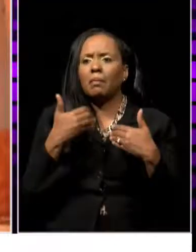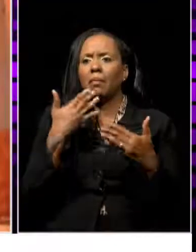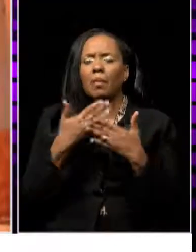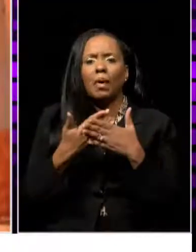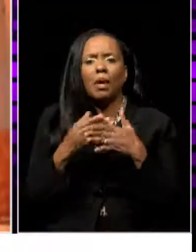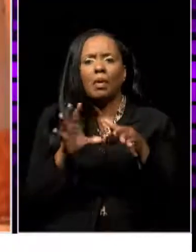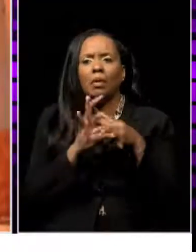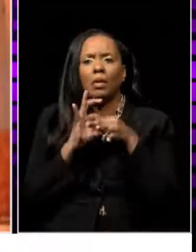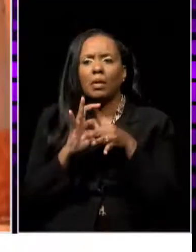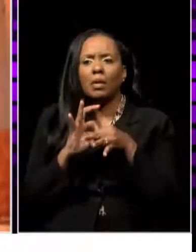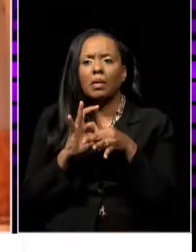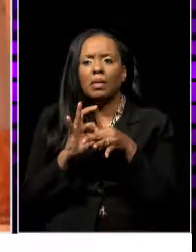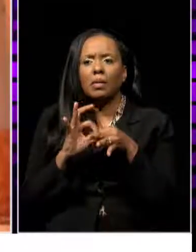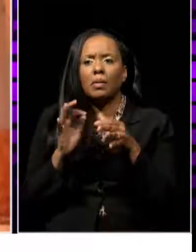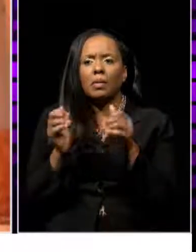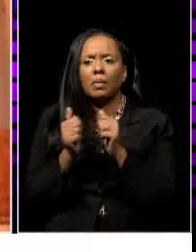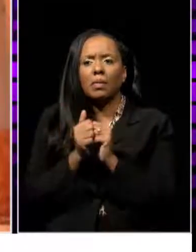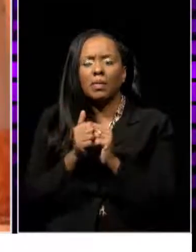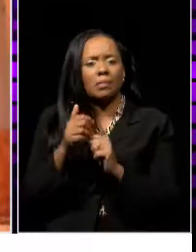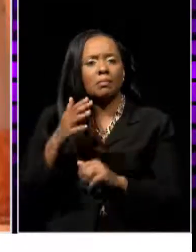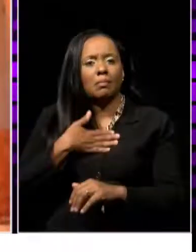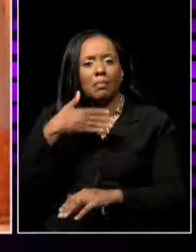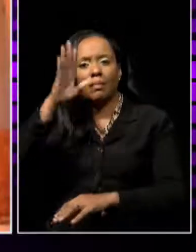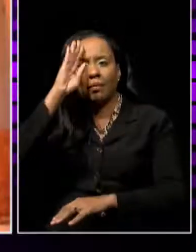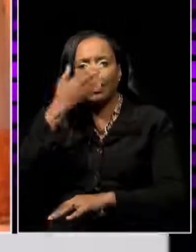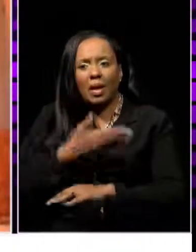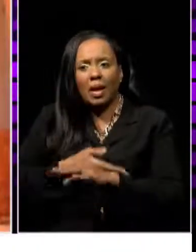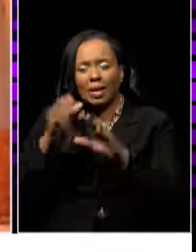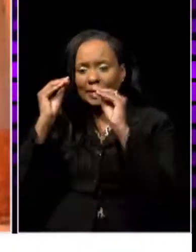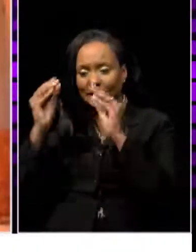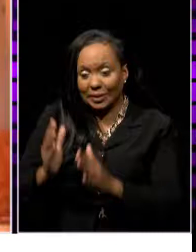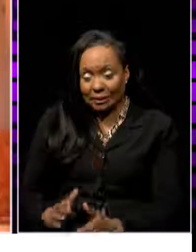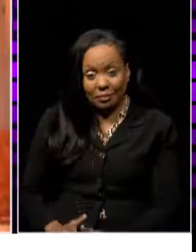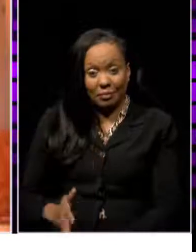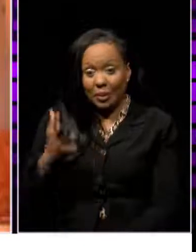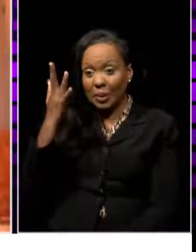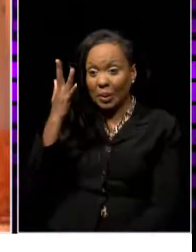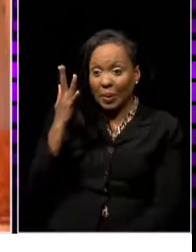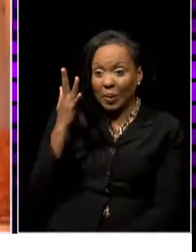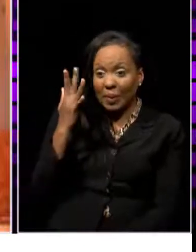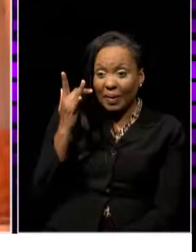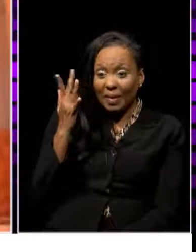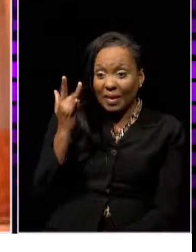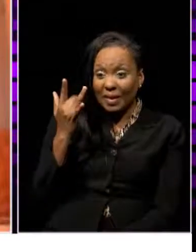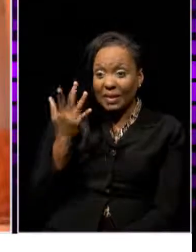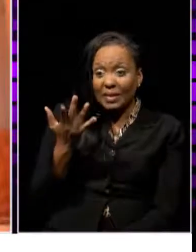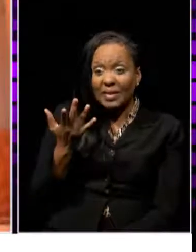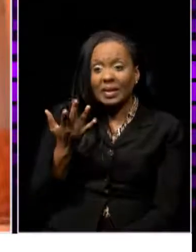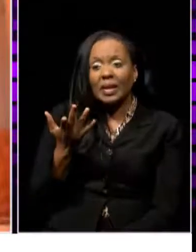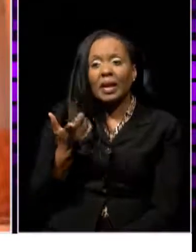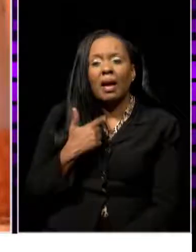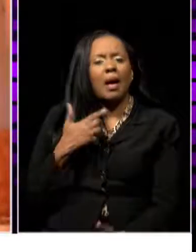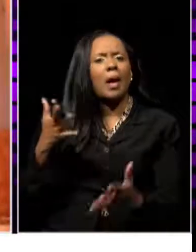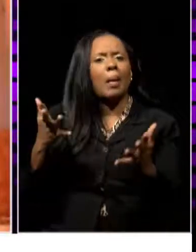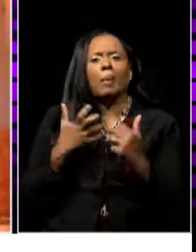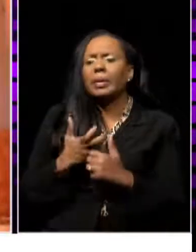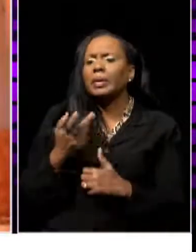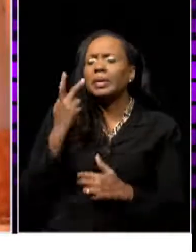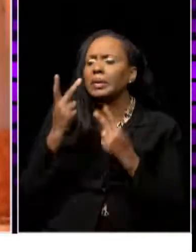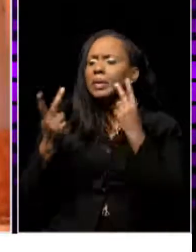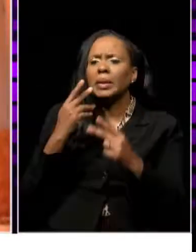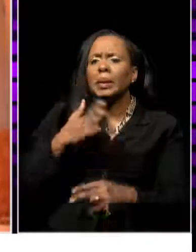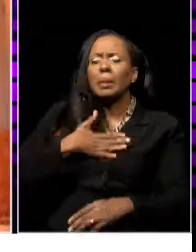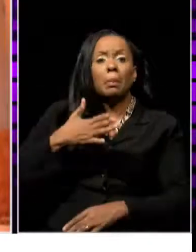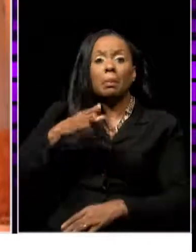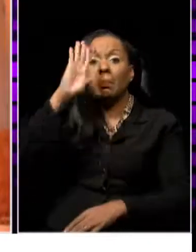son's child. And this was so that I would be able to have a gauge of any difficulties or whatever he has.